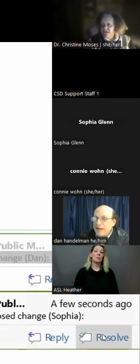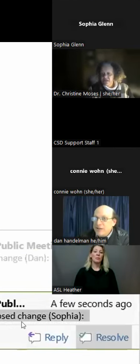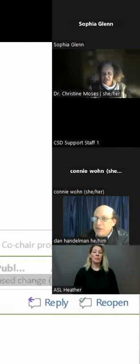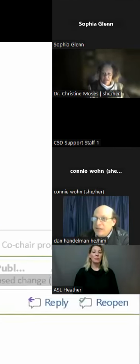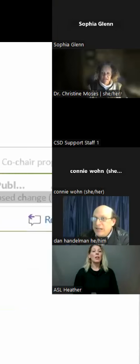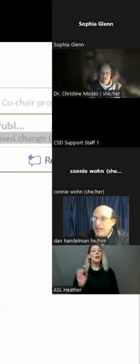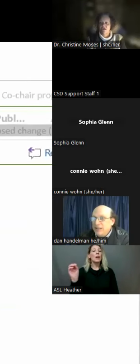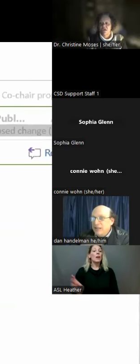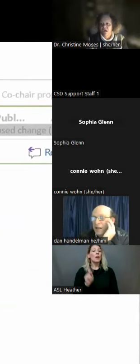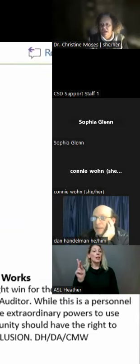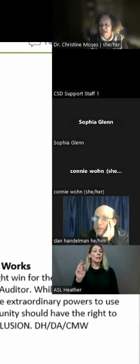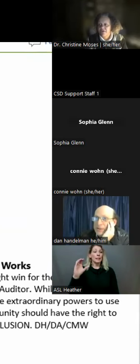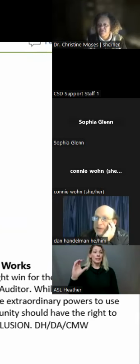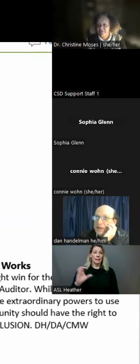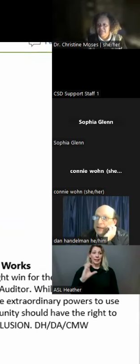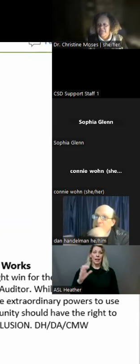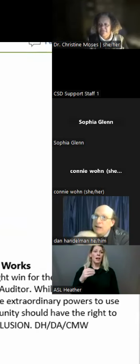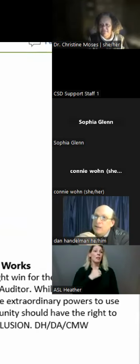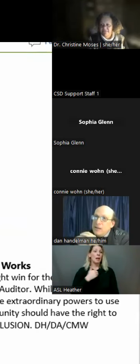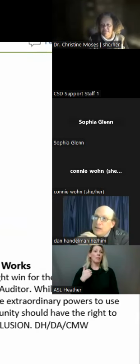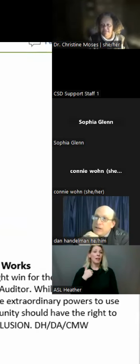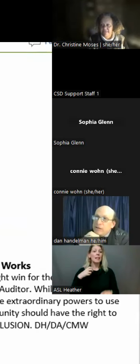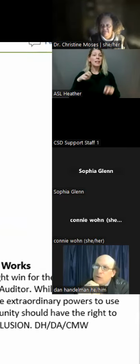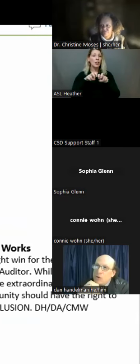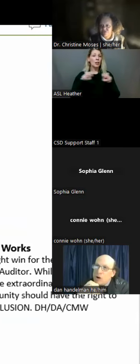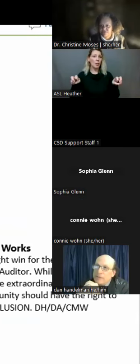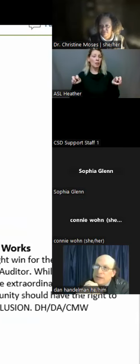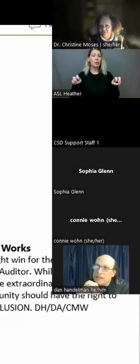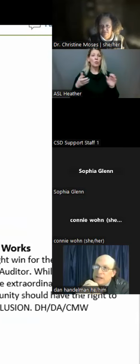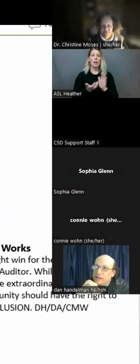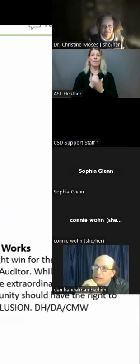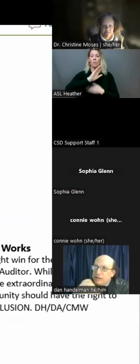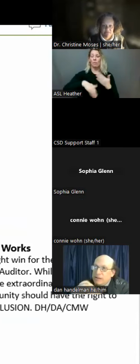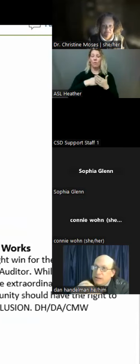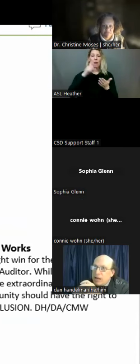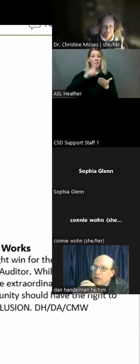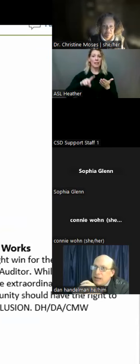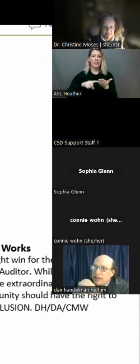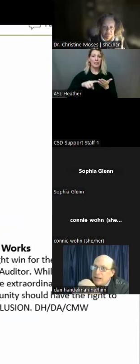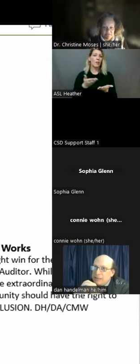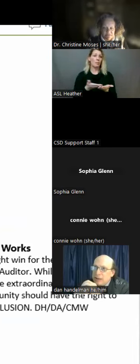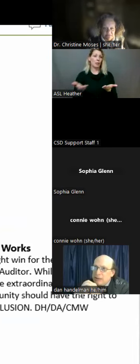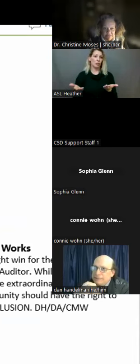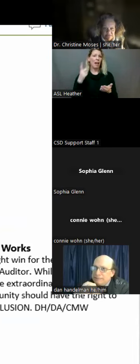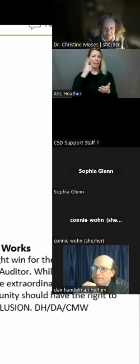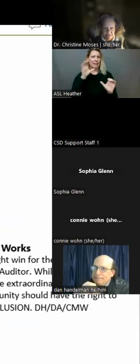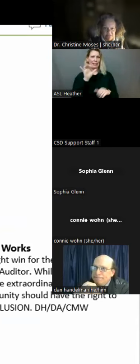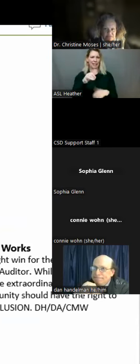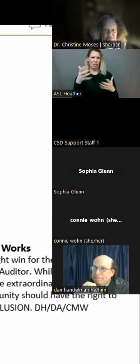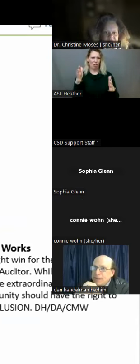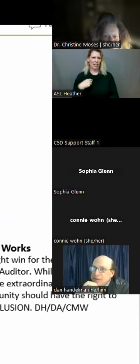All right, so C, members of the hearing panel shall review all investigative materials. I think I did this one already.